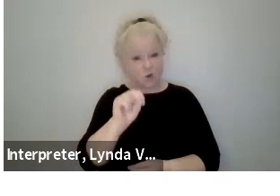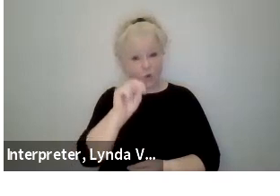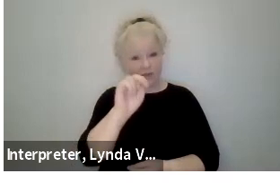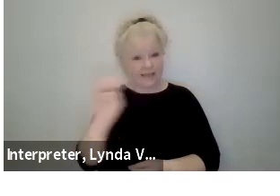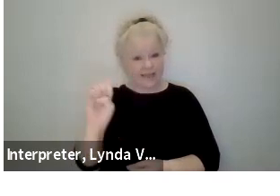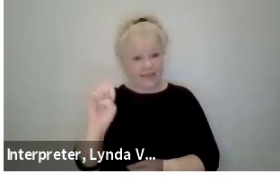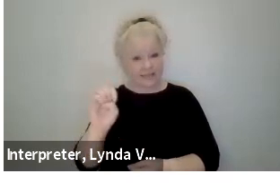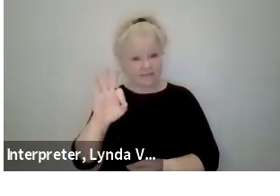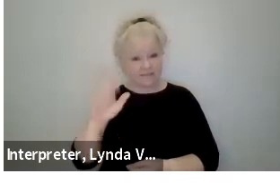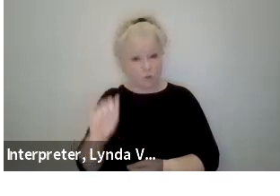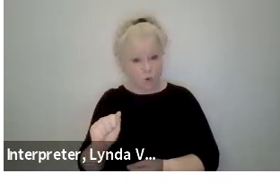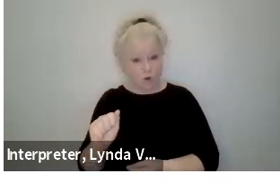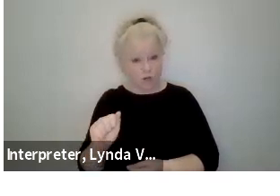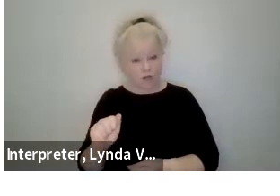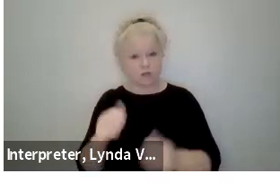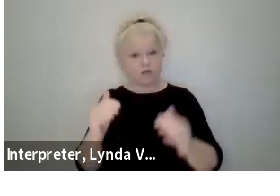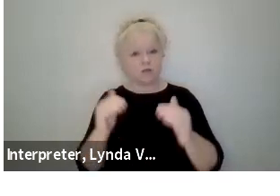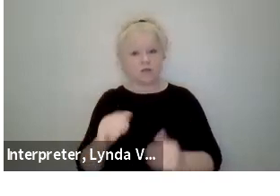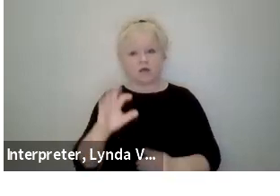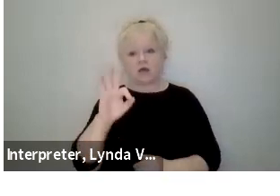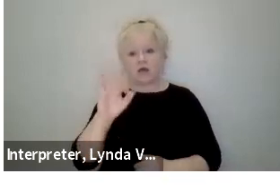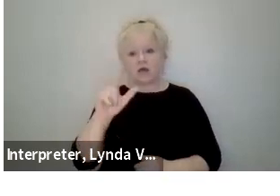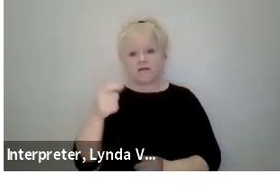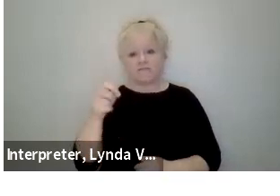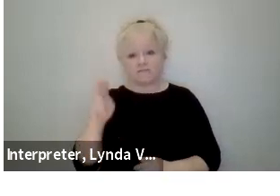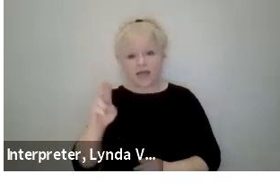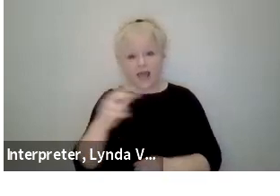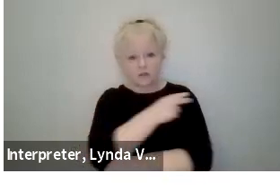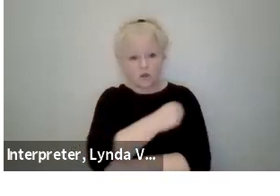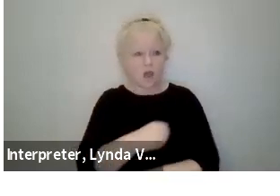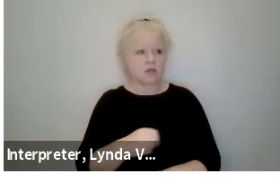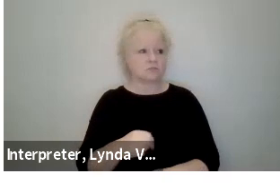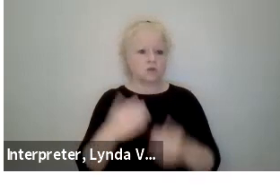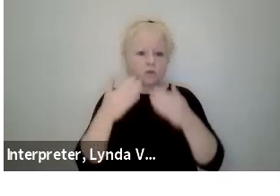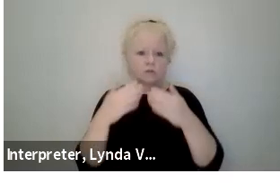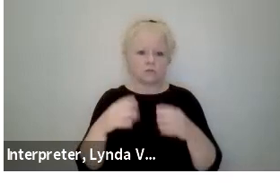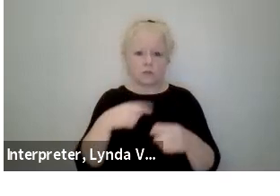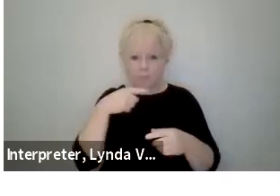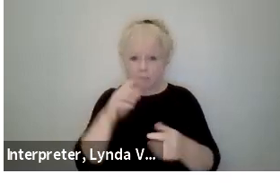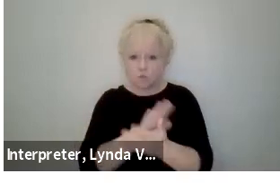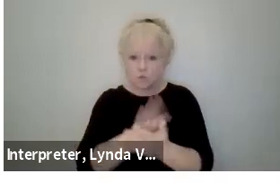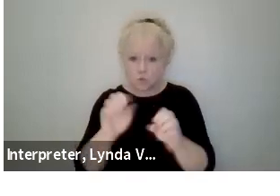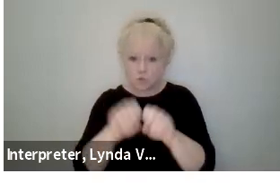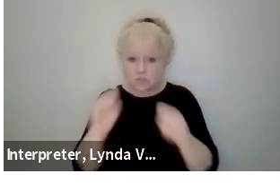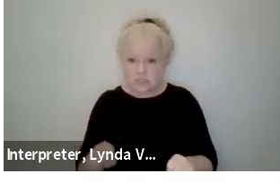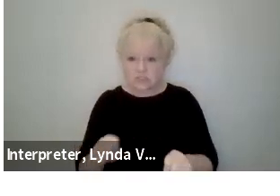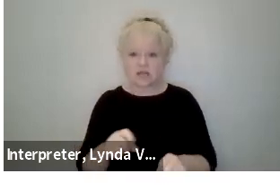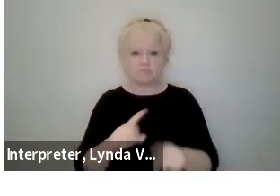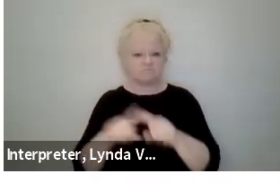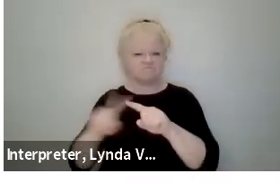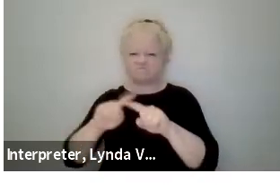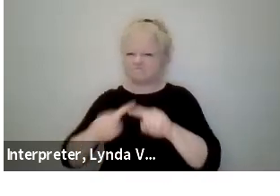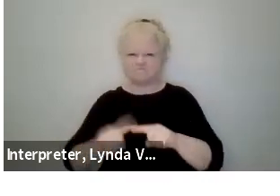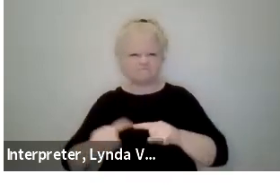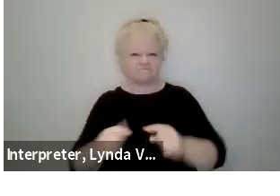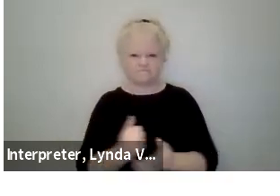Our United Healthcare, Flagler Hospital, our public school systems all have been really important for us. I would like to take a